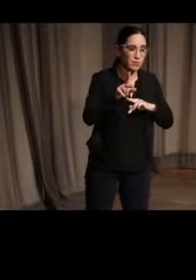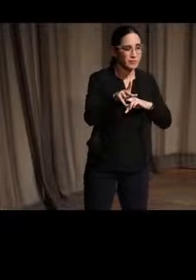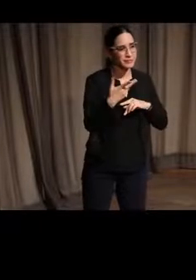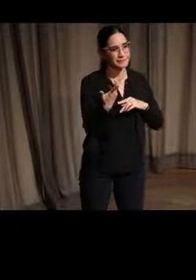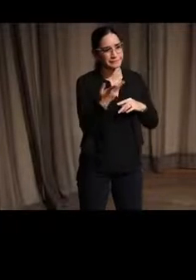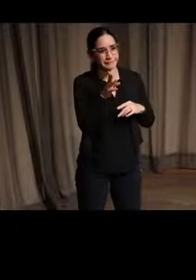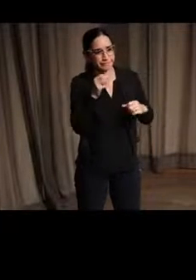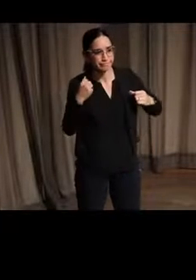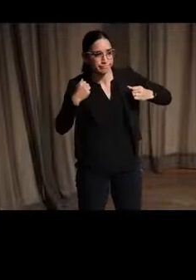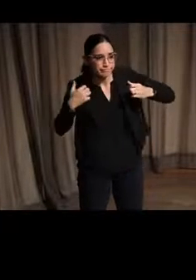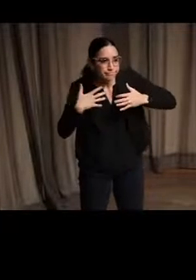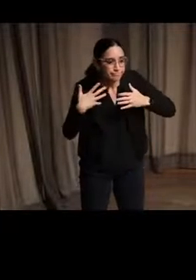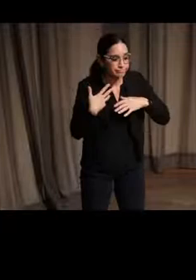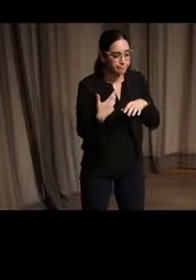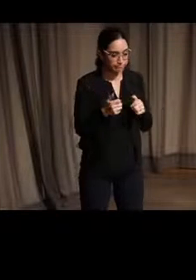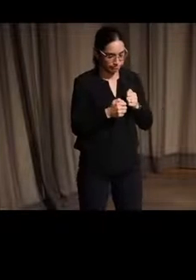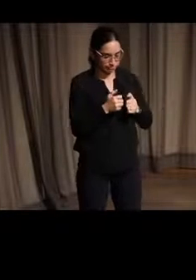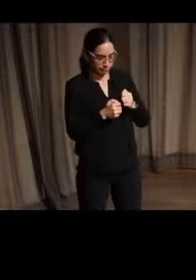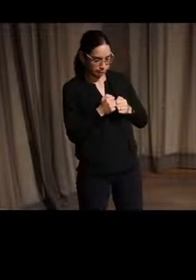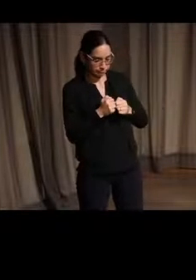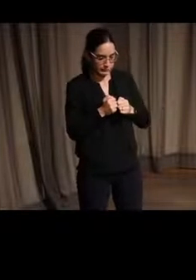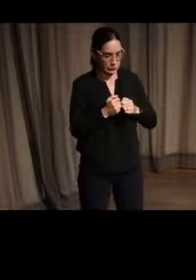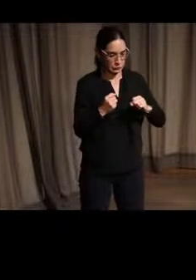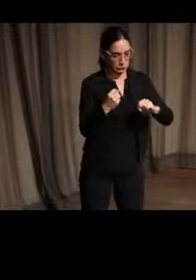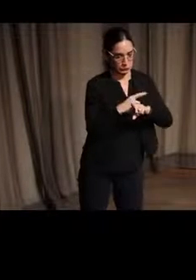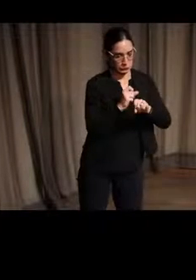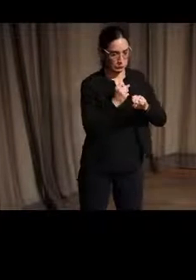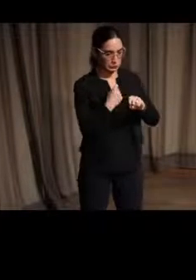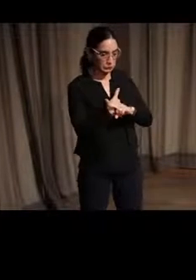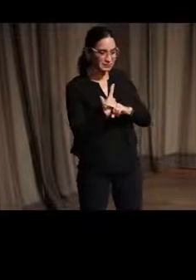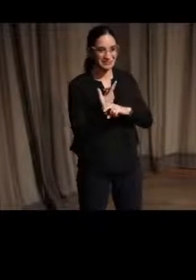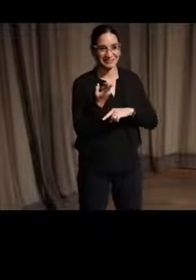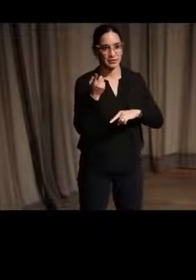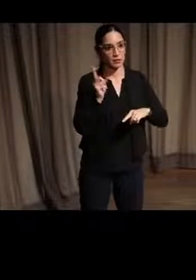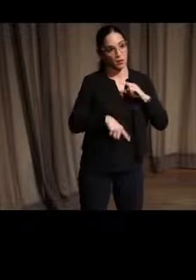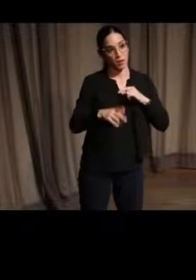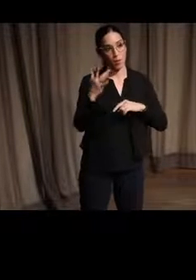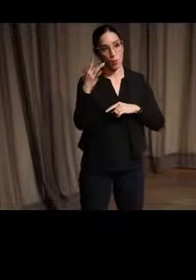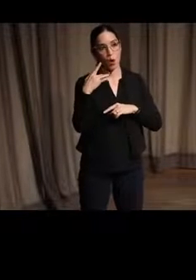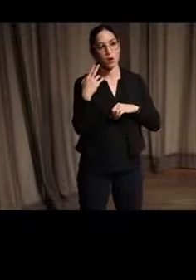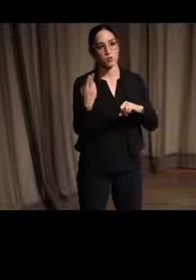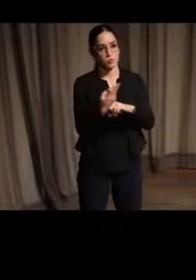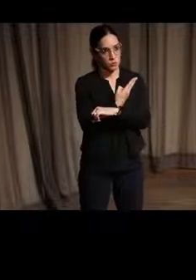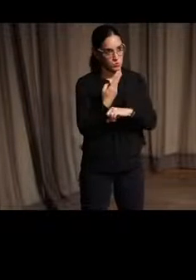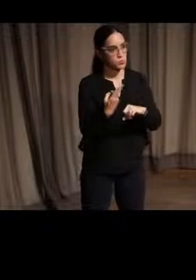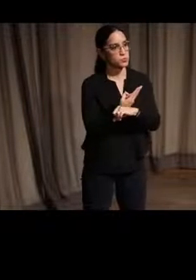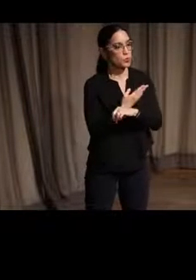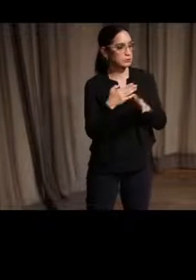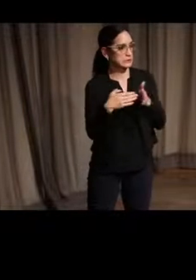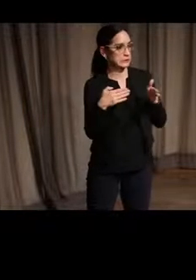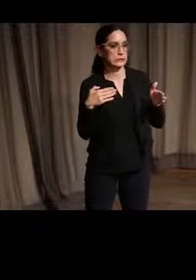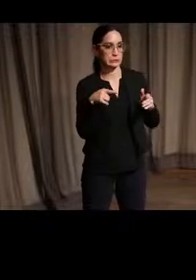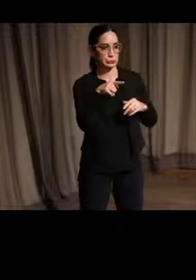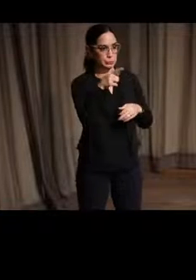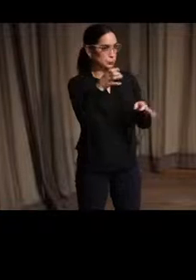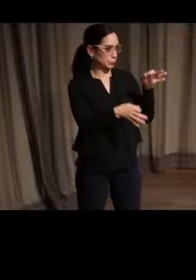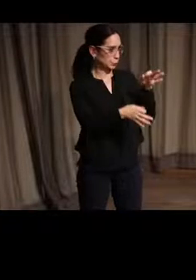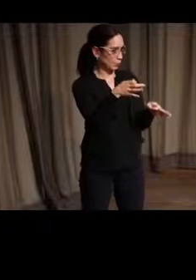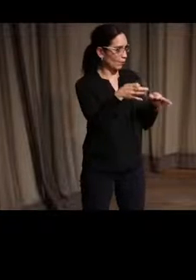other or have conversations about this in the digital realm because you can be criminalized or prosecuted, and we're already seeing it